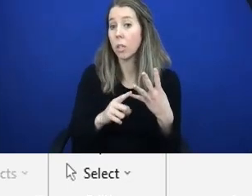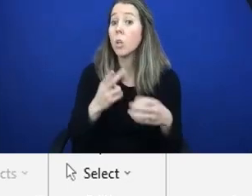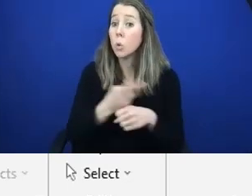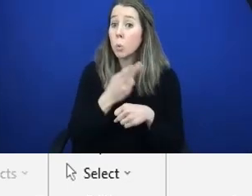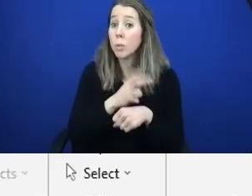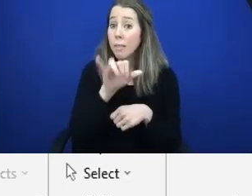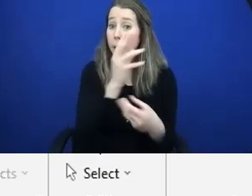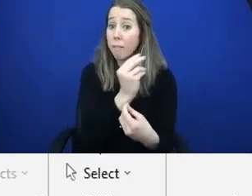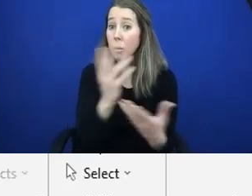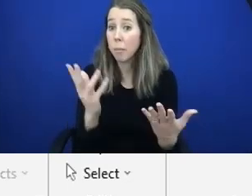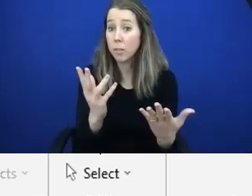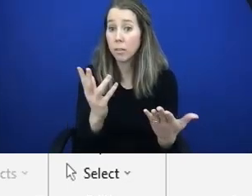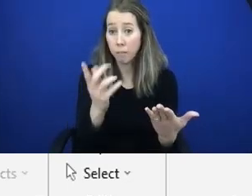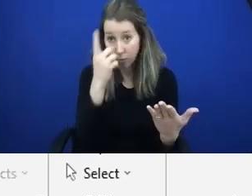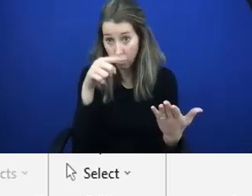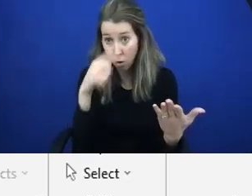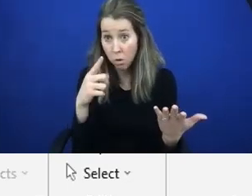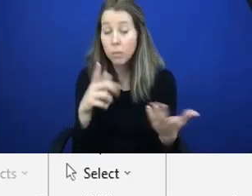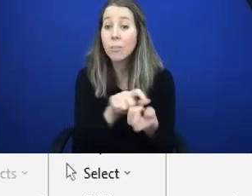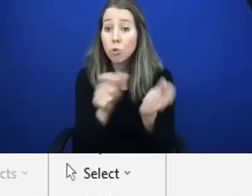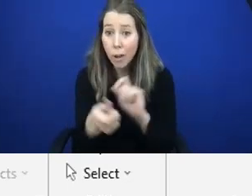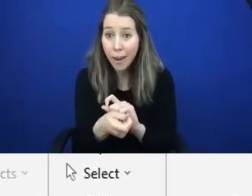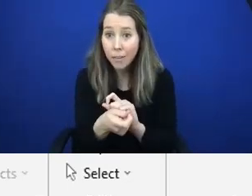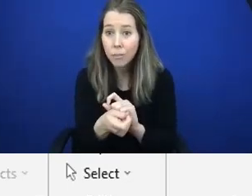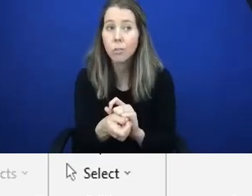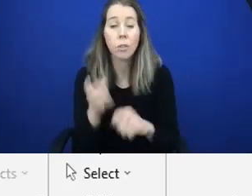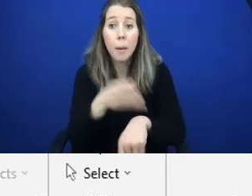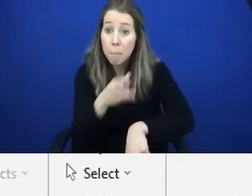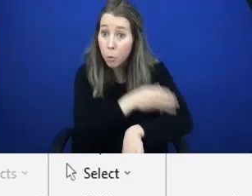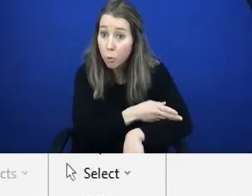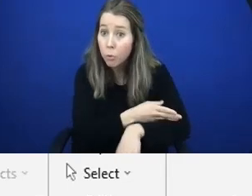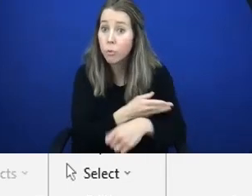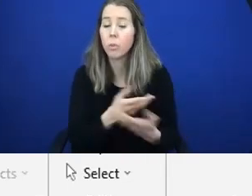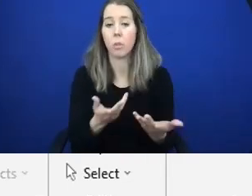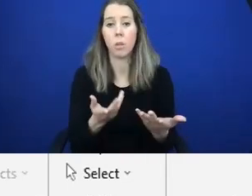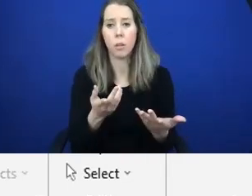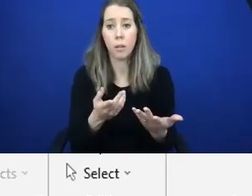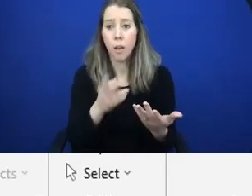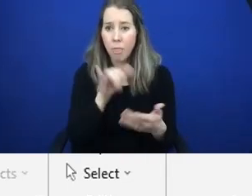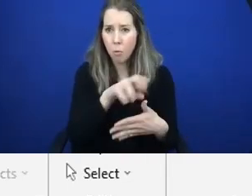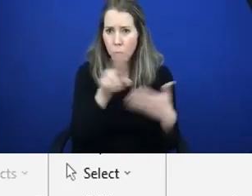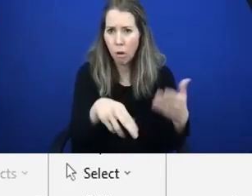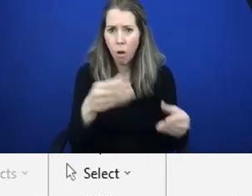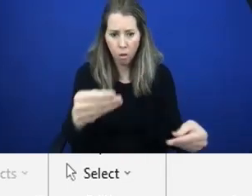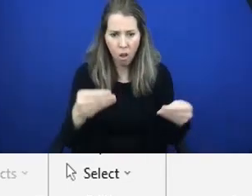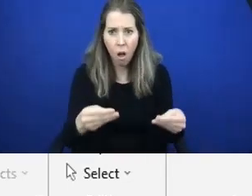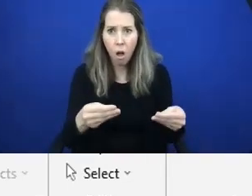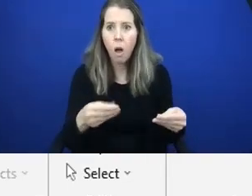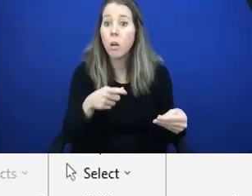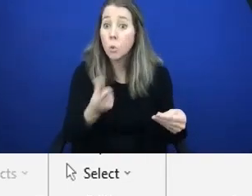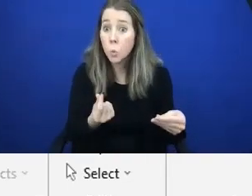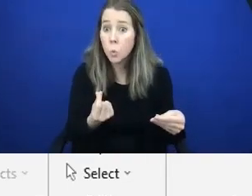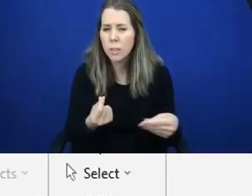resulting data to make changes, to improve. We don't use that resulting data